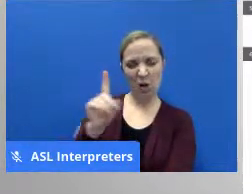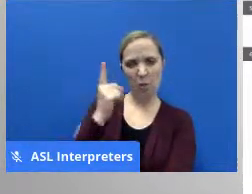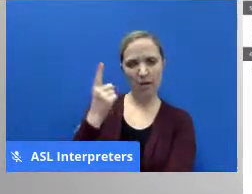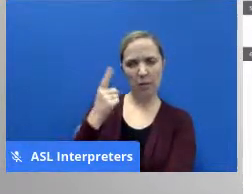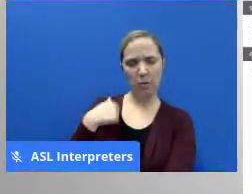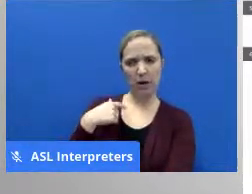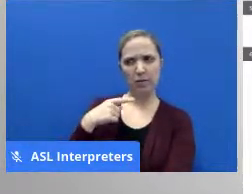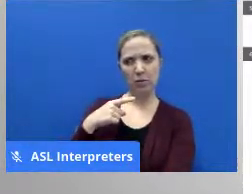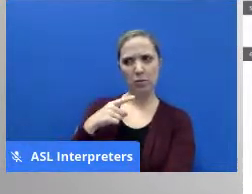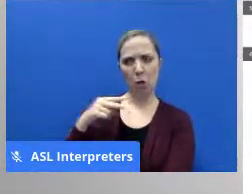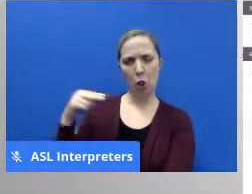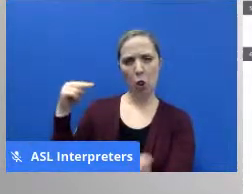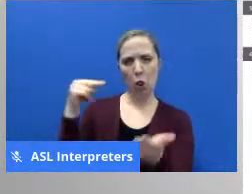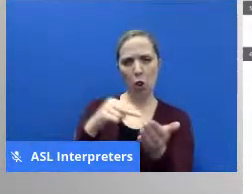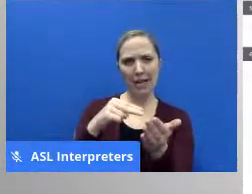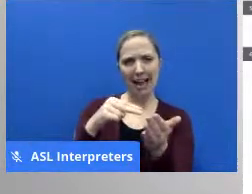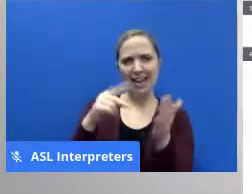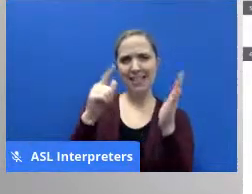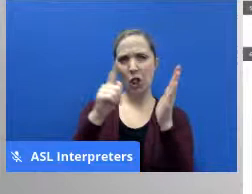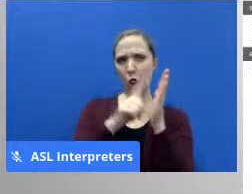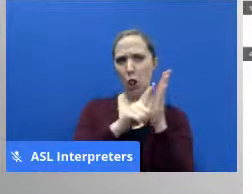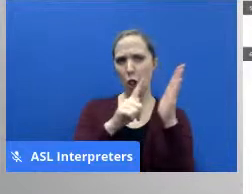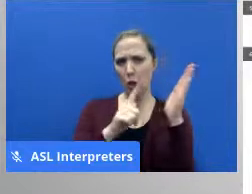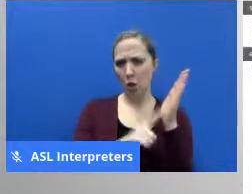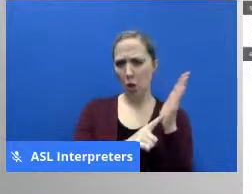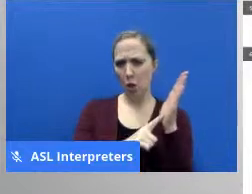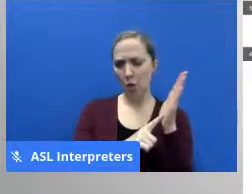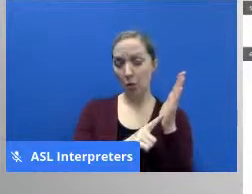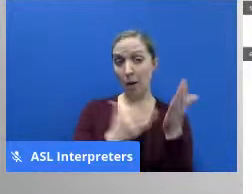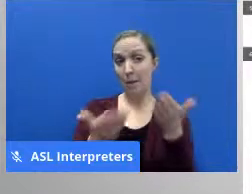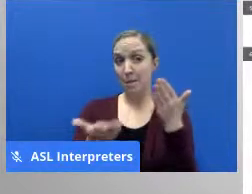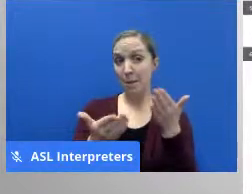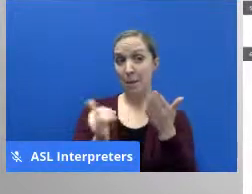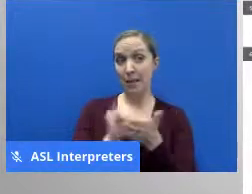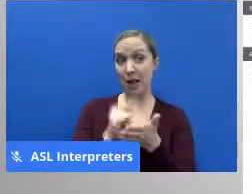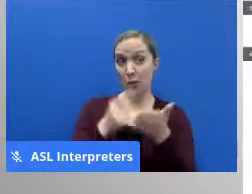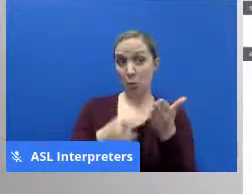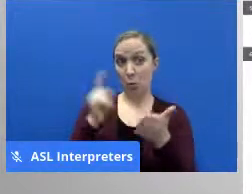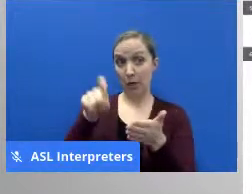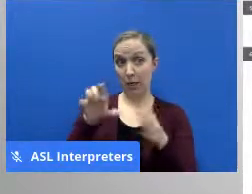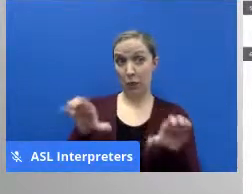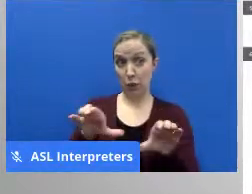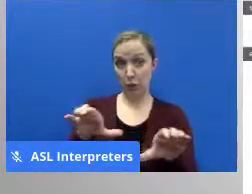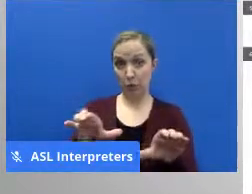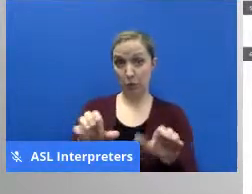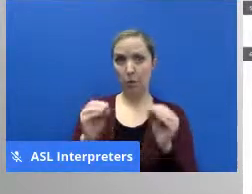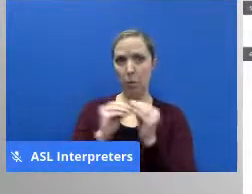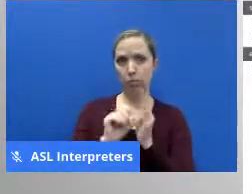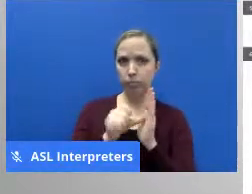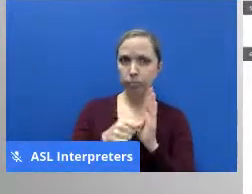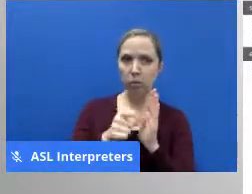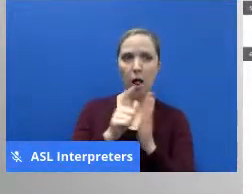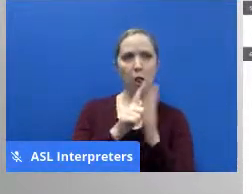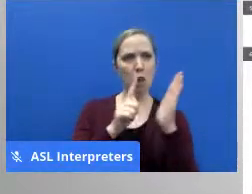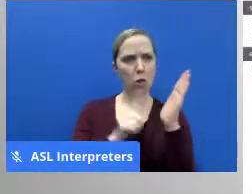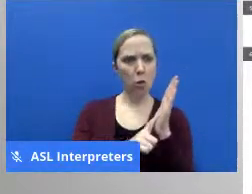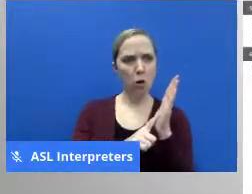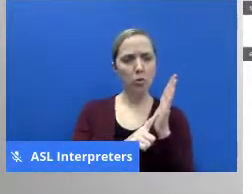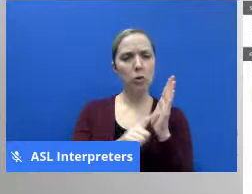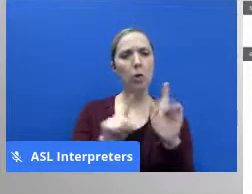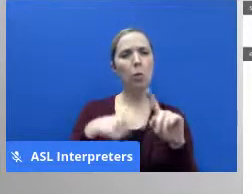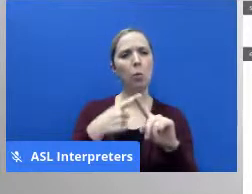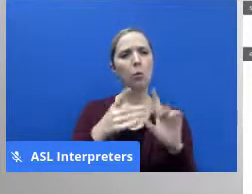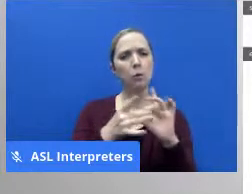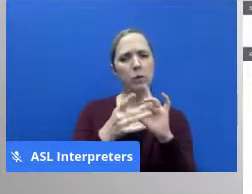law. And that may be that what we need to do and put more emphasis on the law, because when it comes to all of these